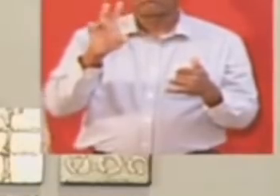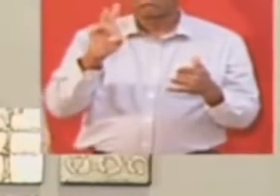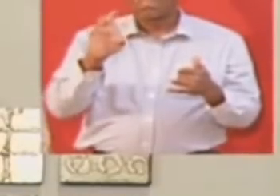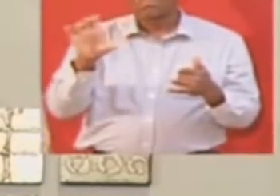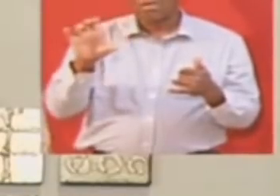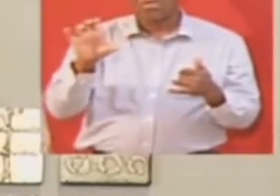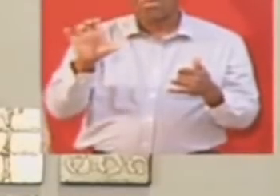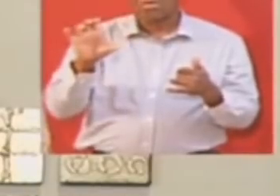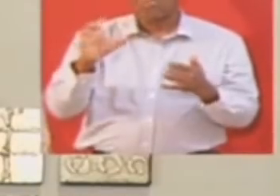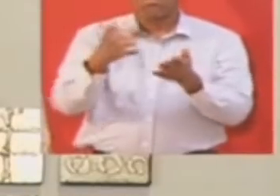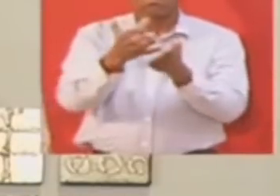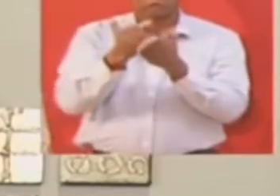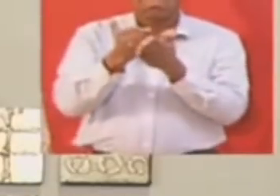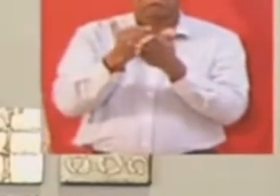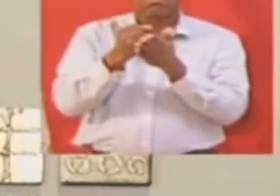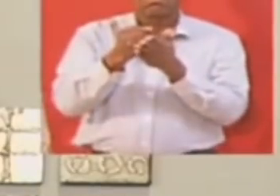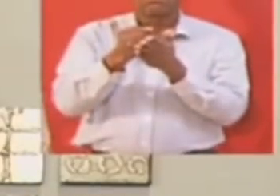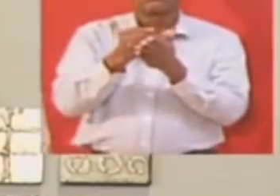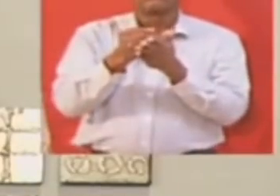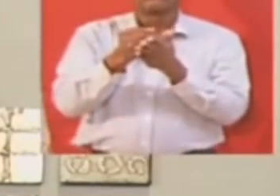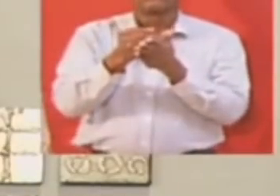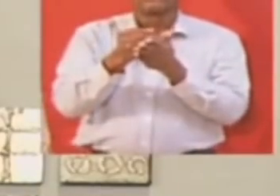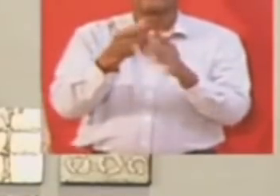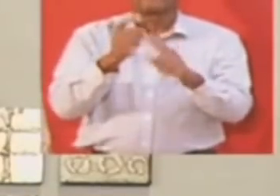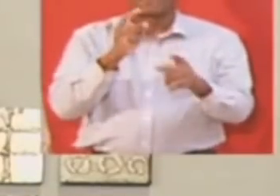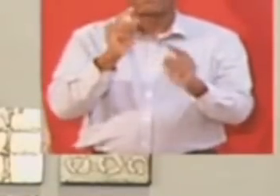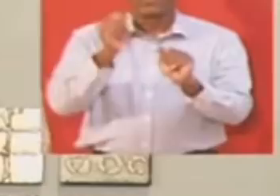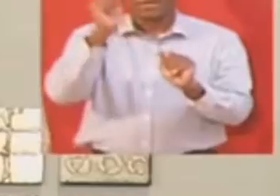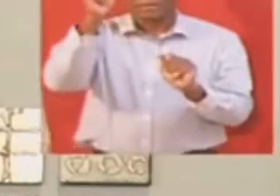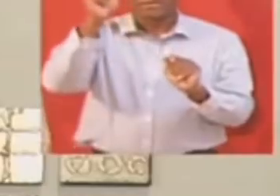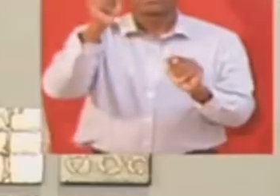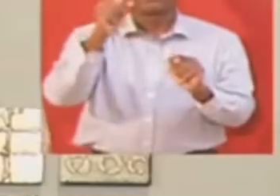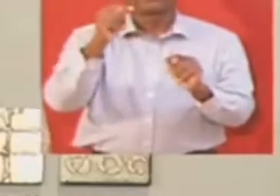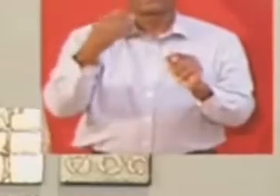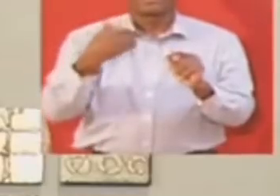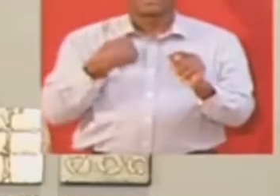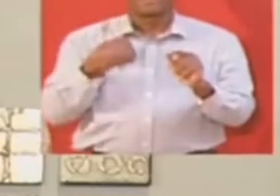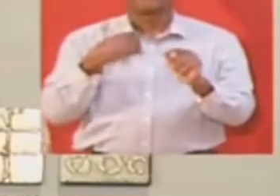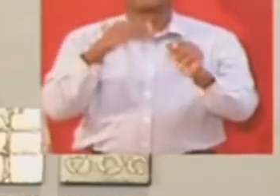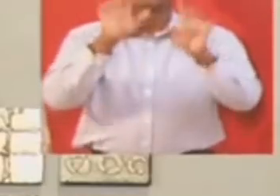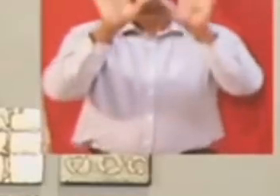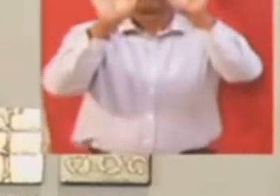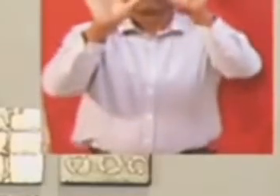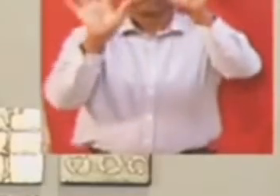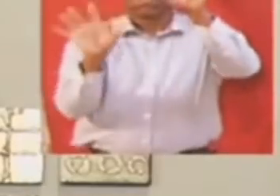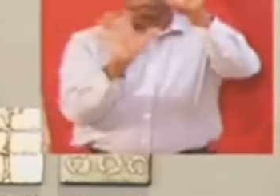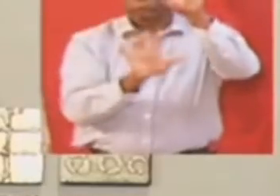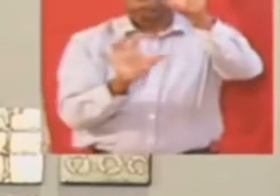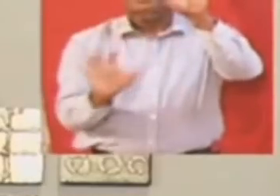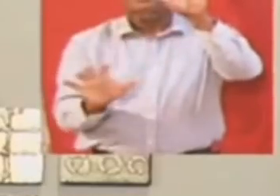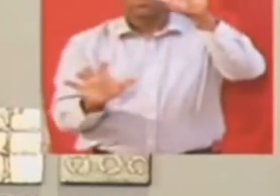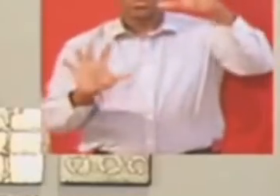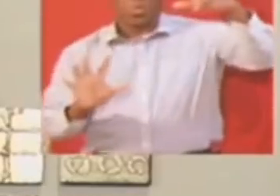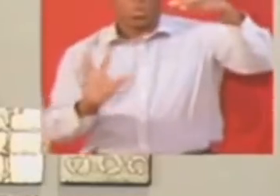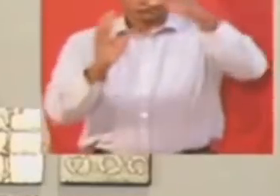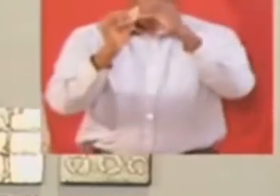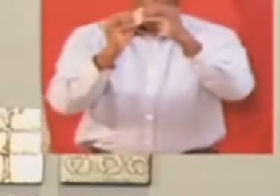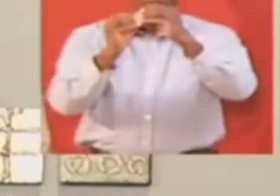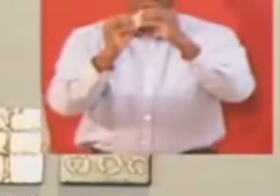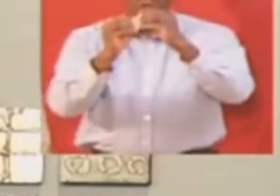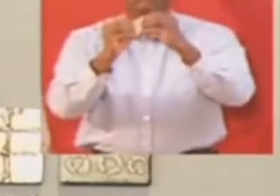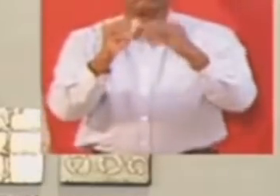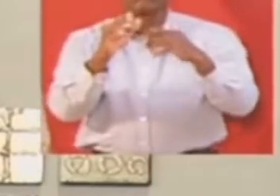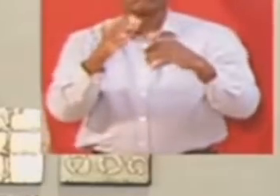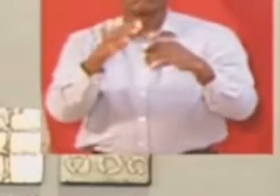in to the country, throughout the country when we add all the aggregate sites together, 600 to 700. So there's a surplus in terms of